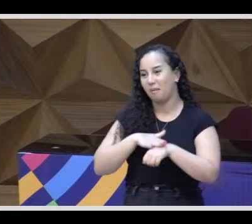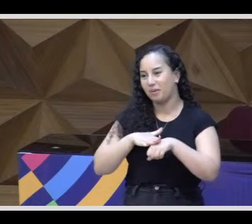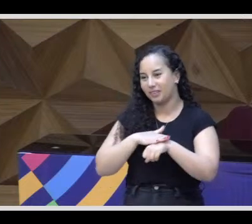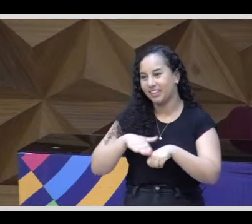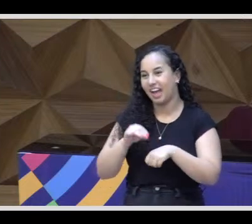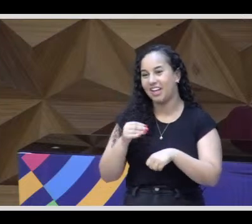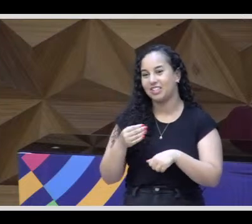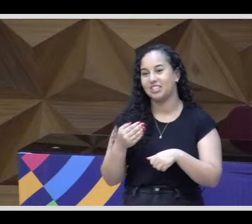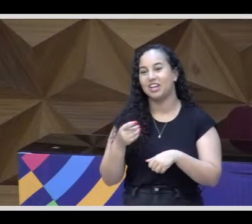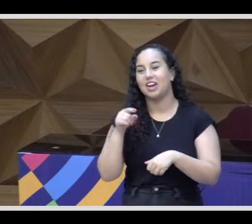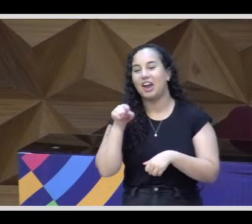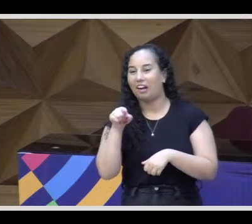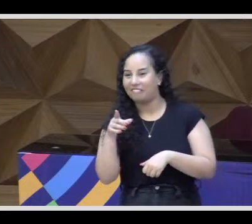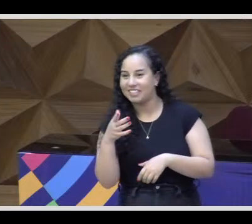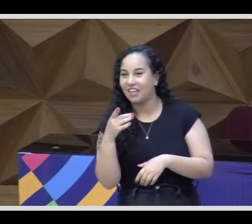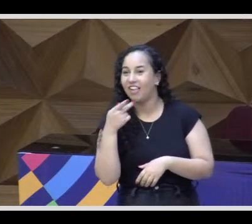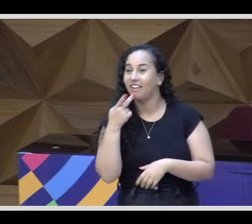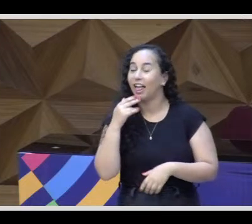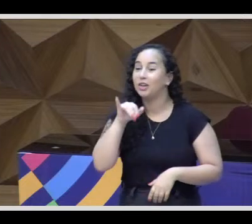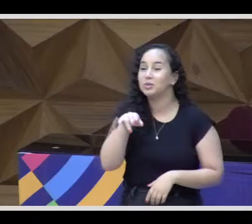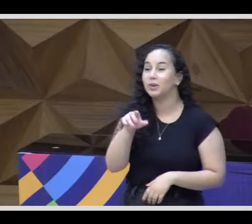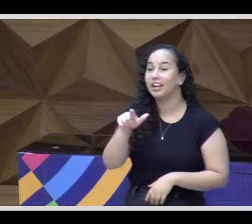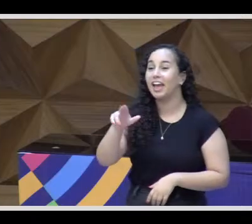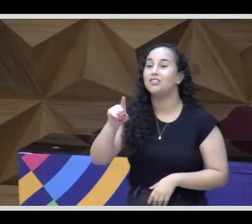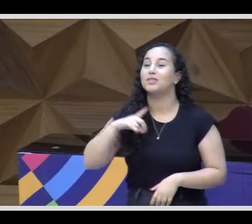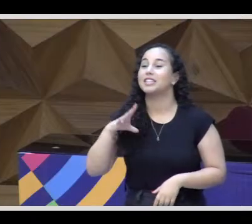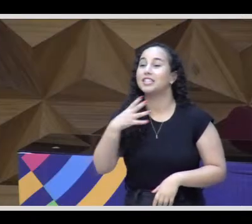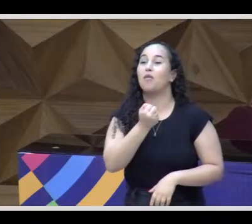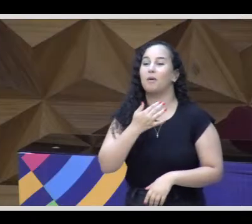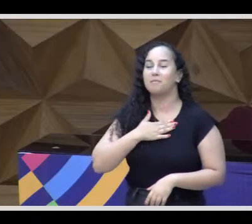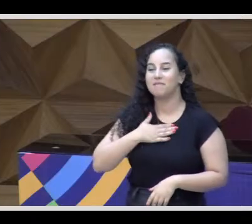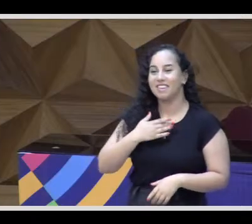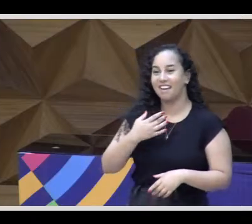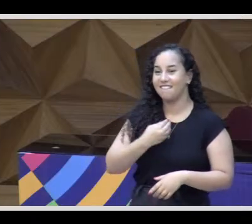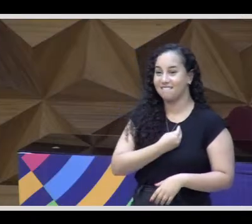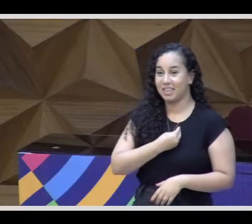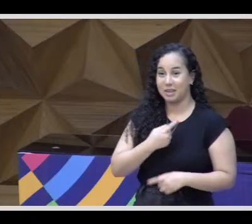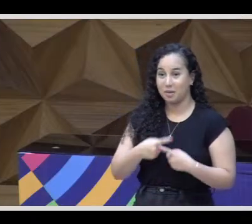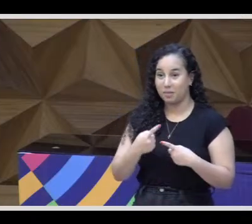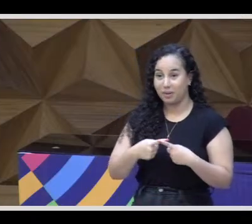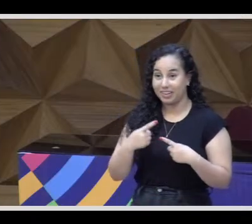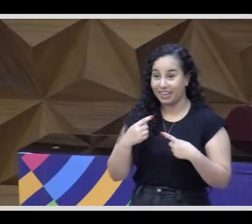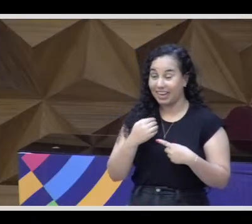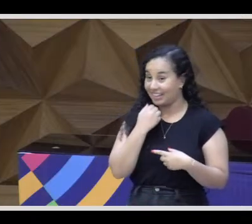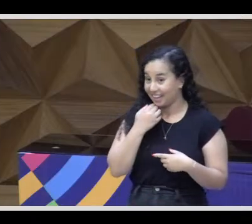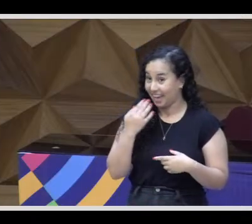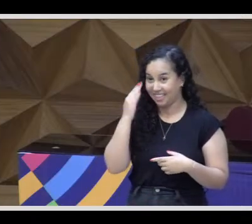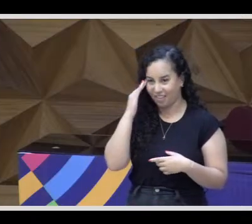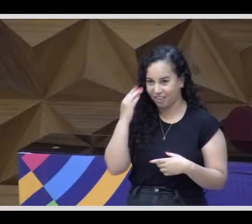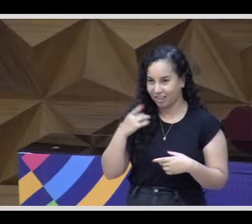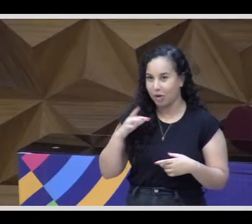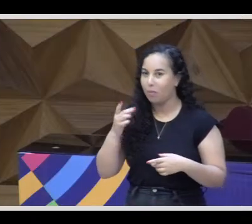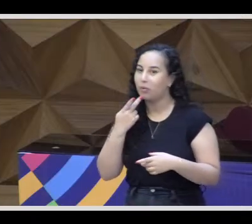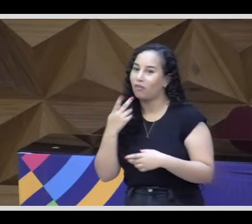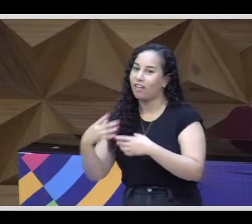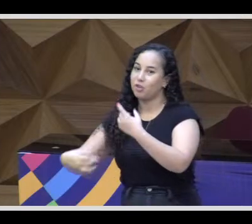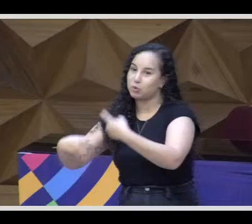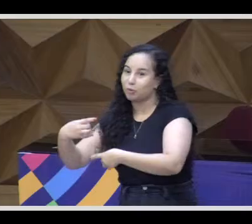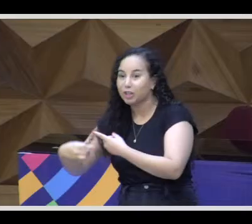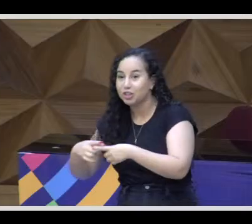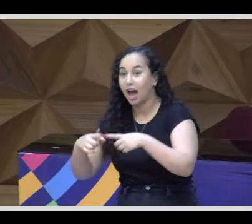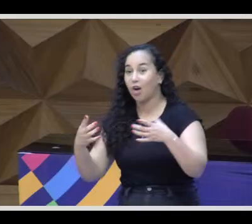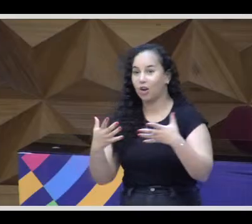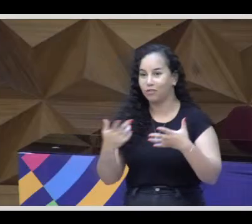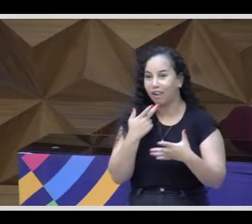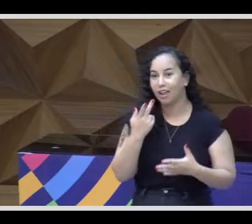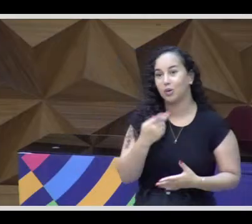that. I said, Juliette, you saved my life because no one was understanding my models when I was doing politics. But when I predict correctly your victory